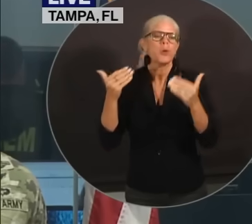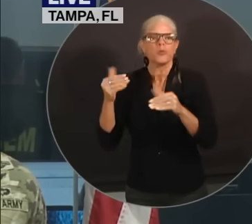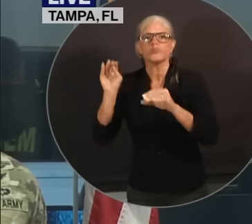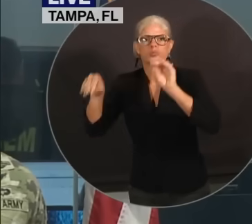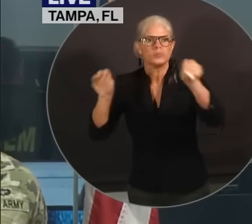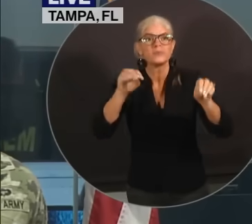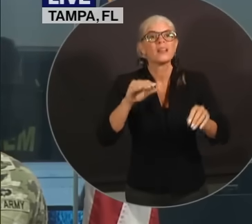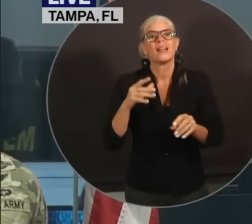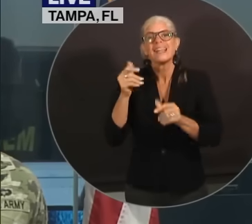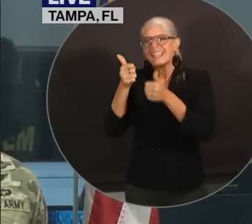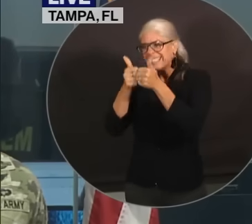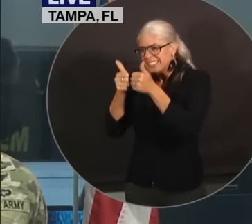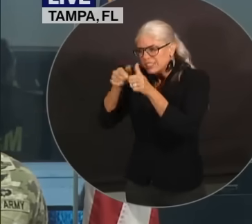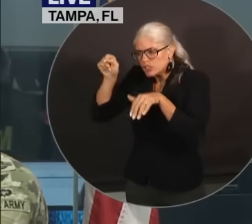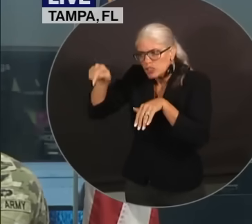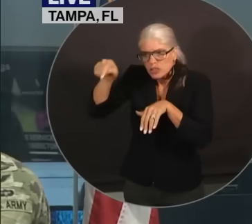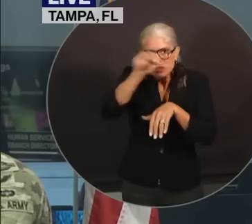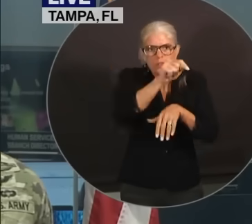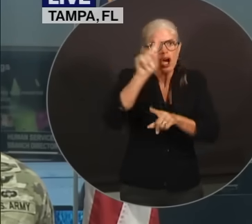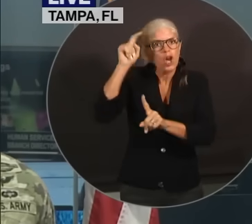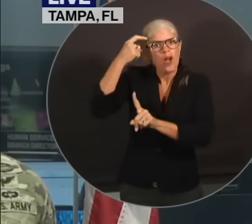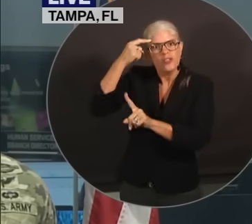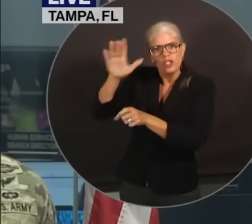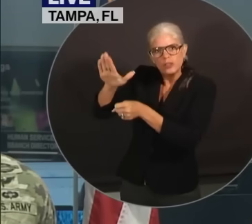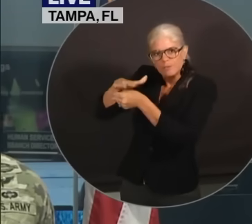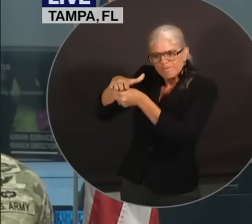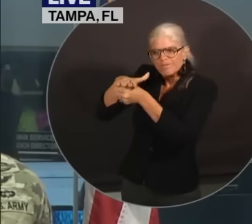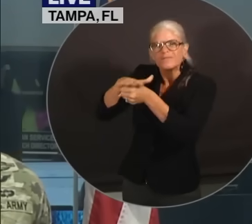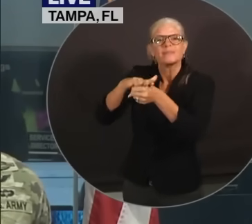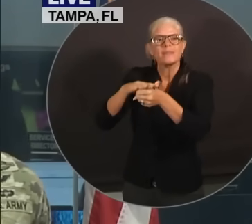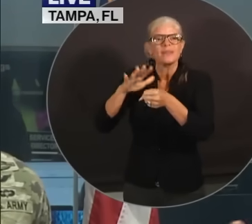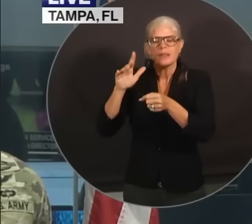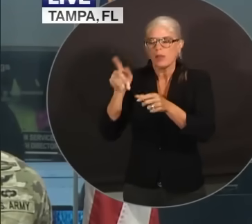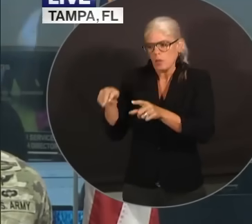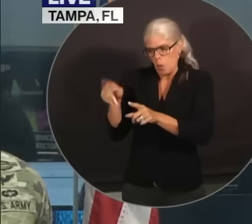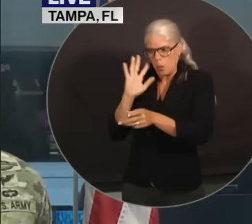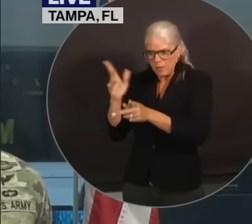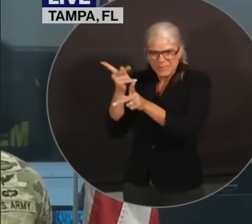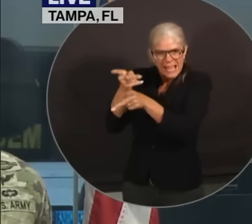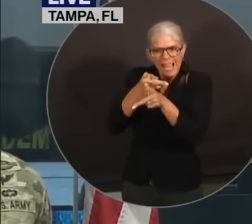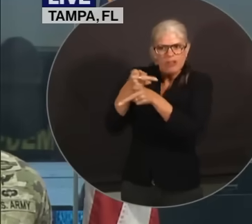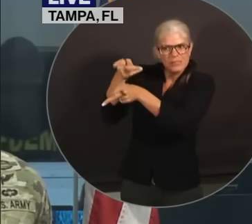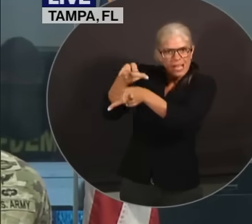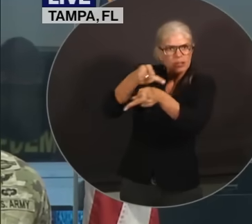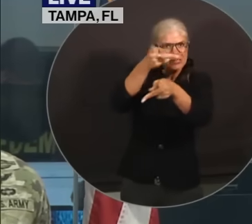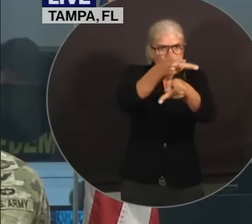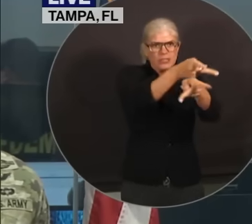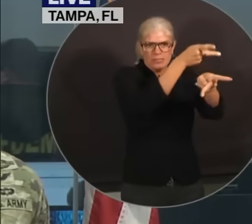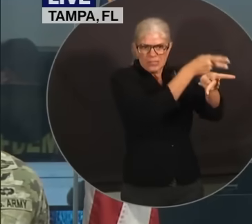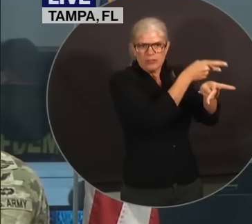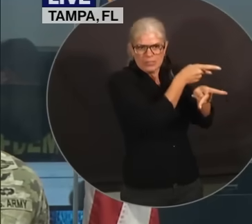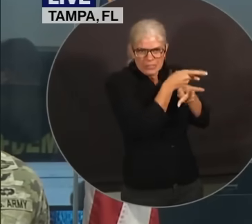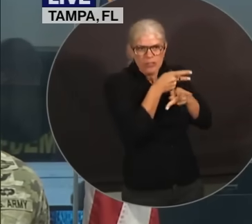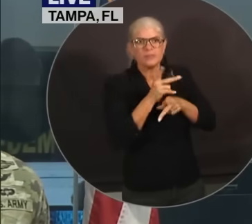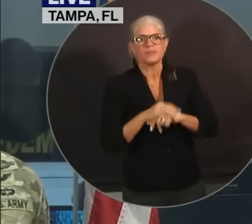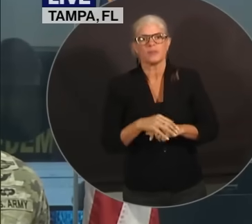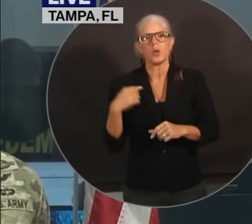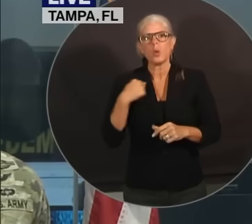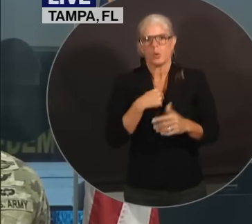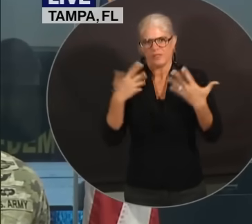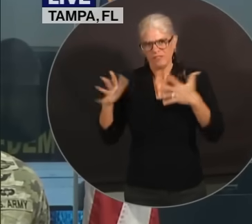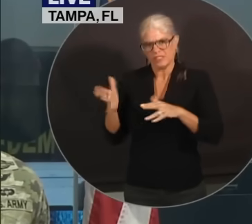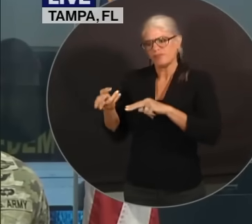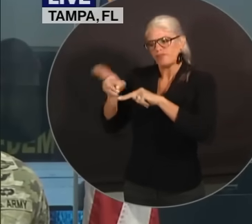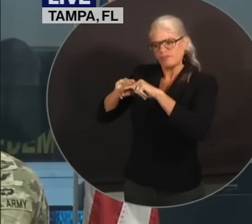debris contracts. You're going to get FEMA reimbursement for this. Fiscally constrained counties, we've stepped up at the state level and helped them in